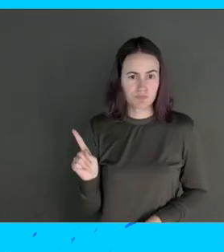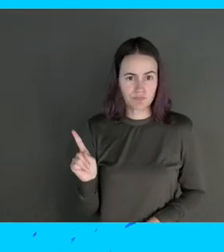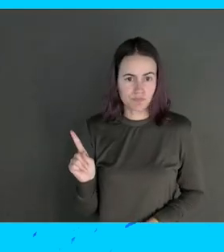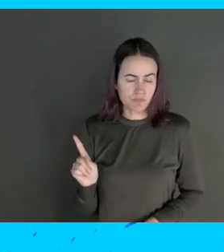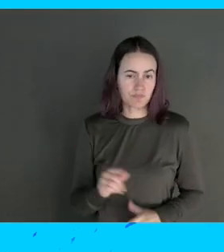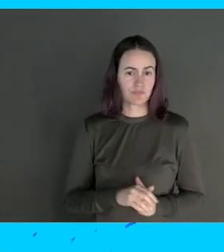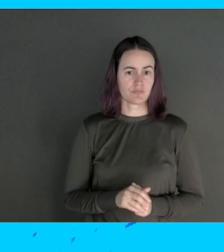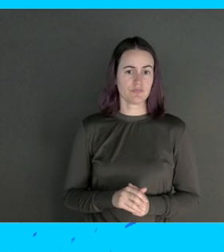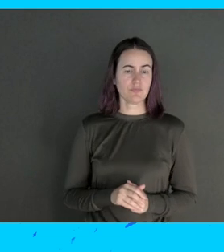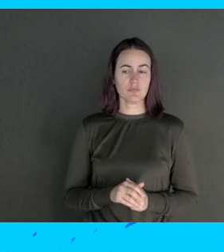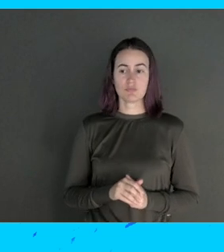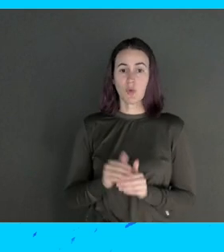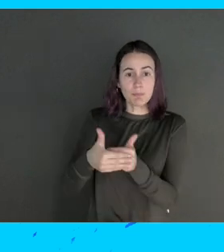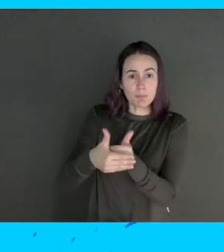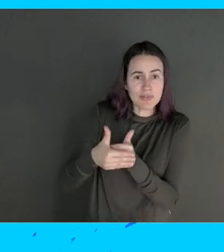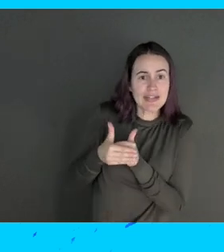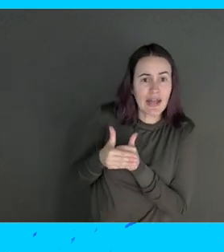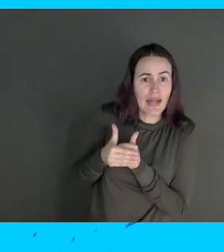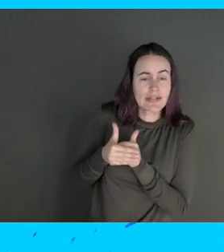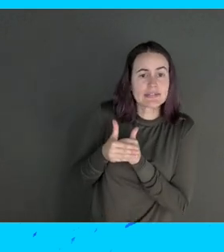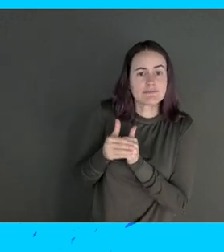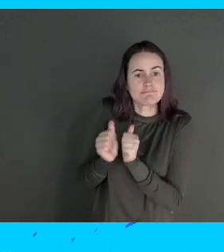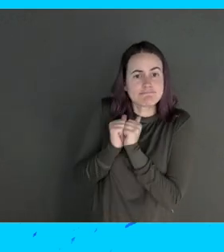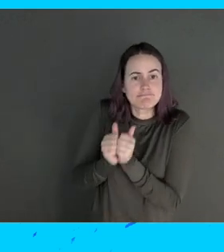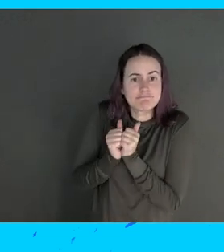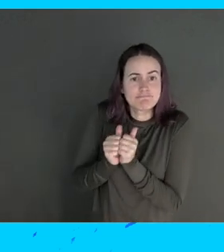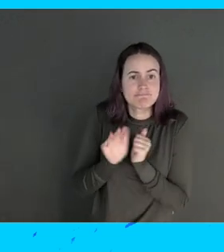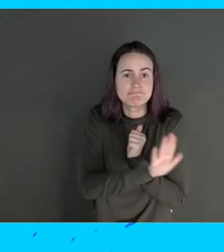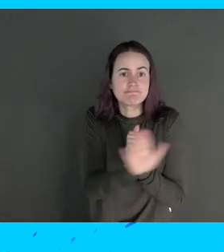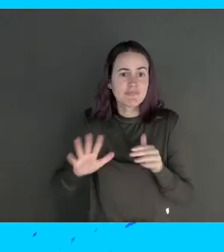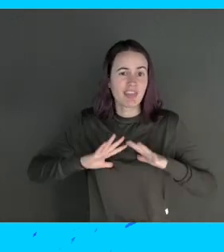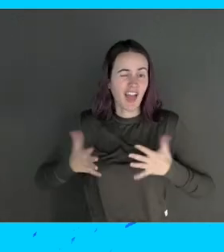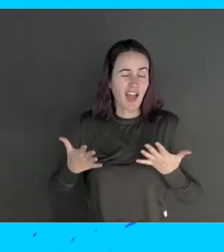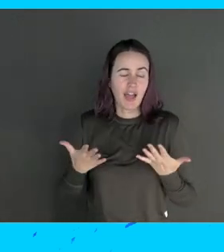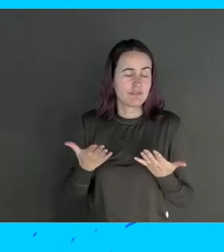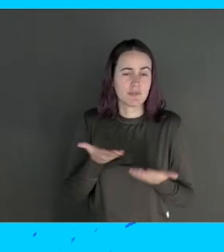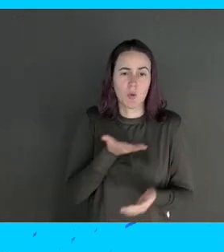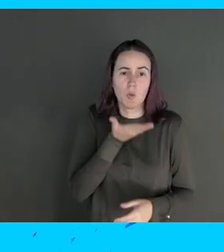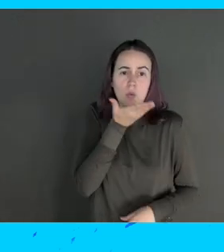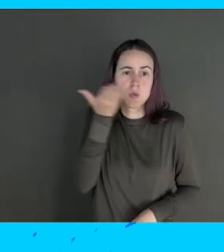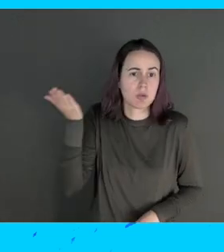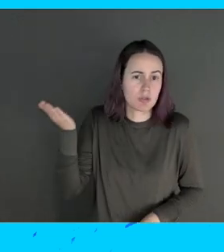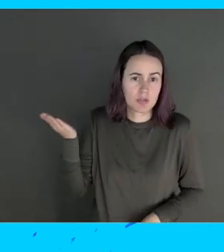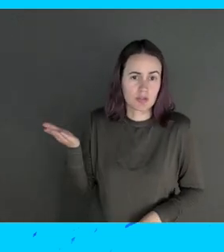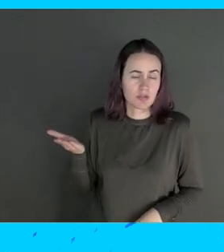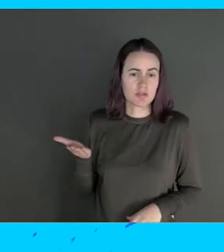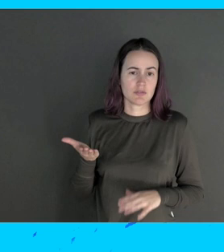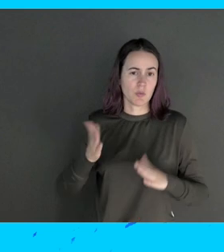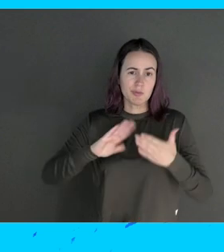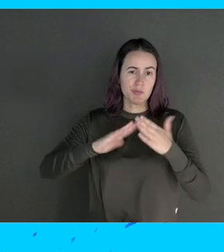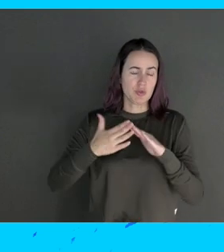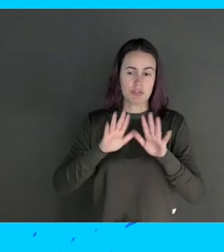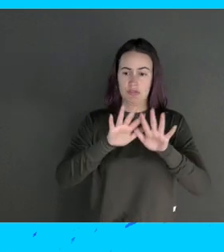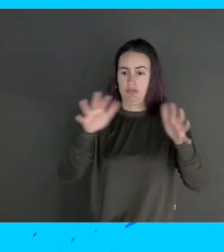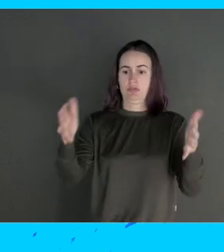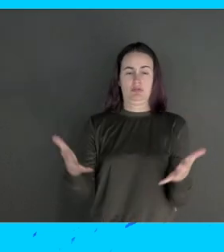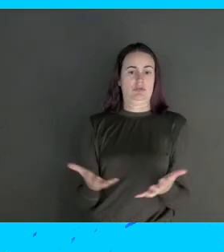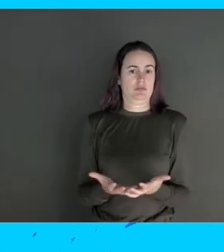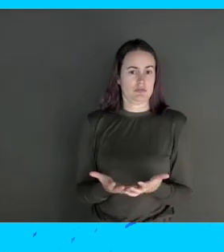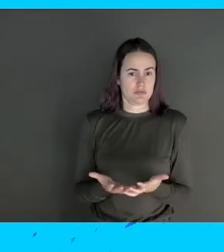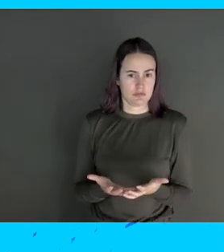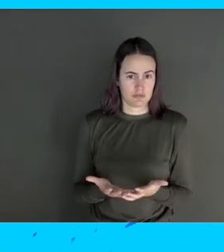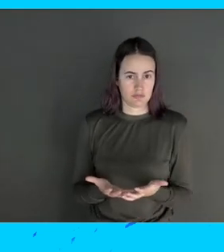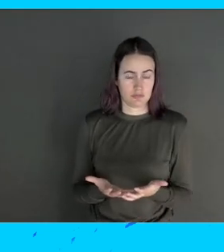almost no protection for LGBTQIA young people and LGBTQIA community in general. And even if those